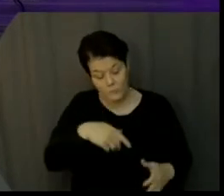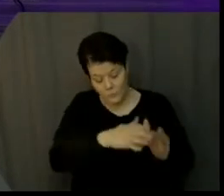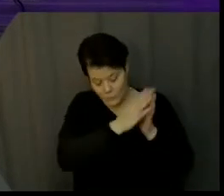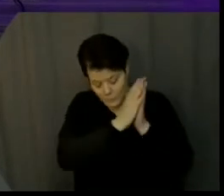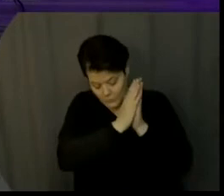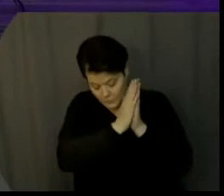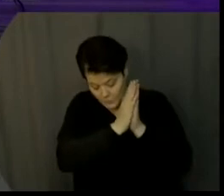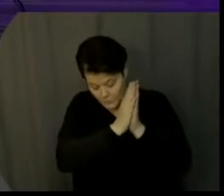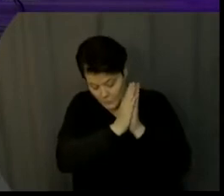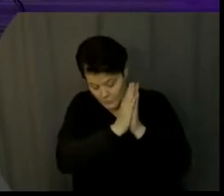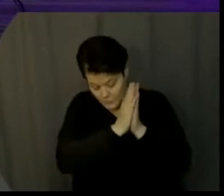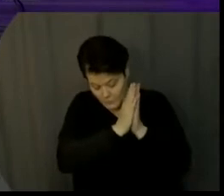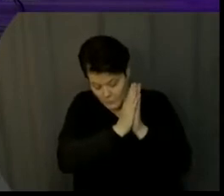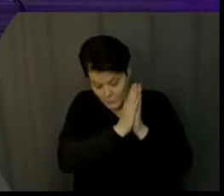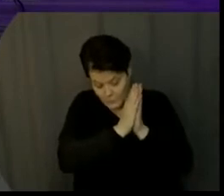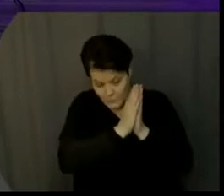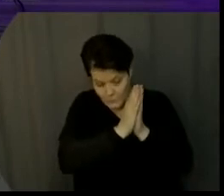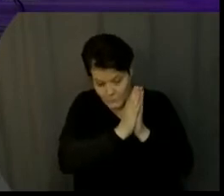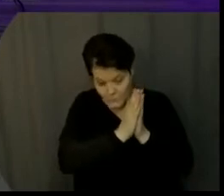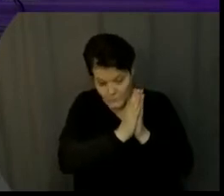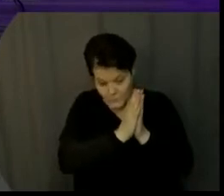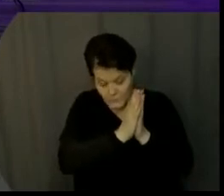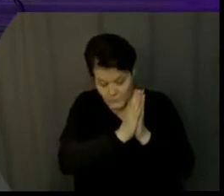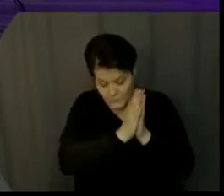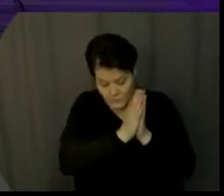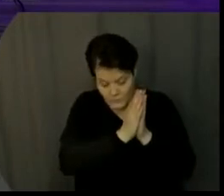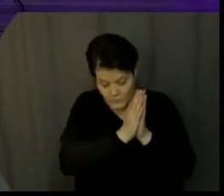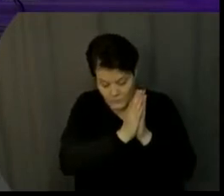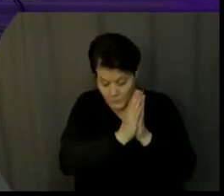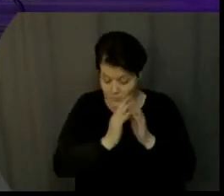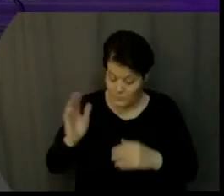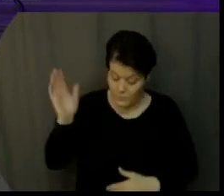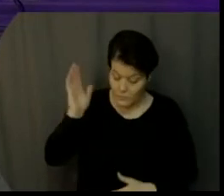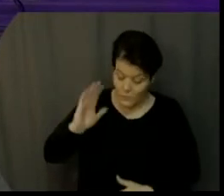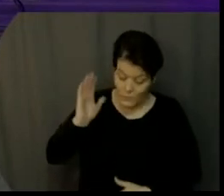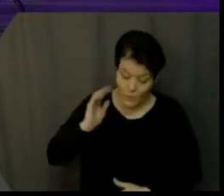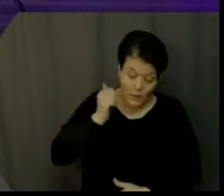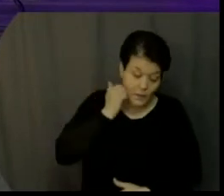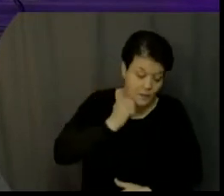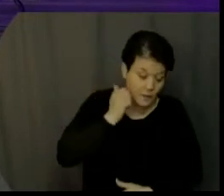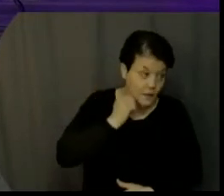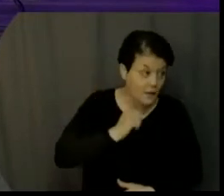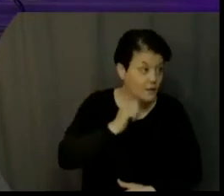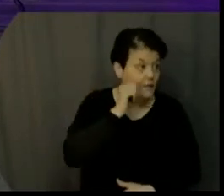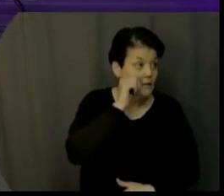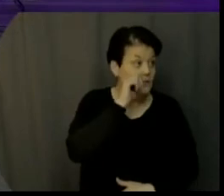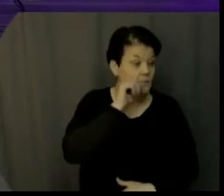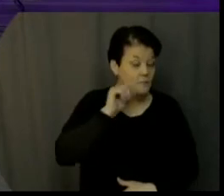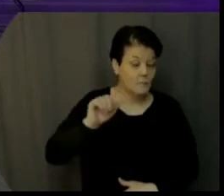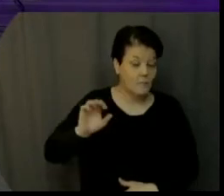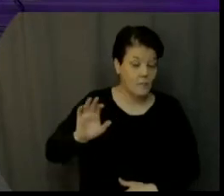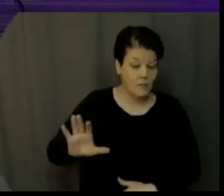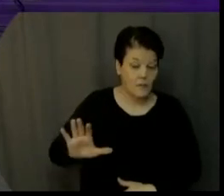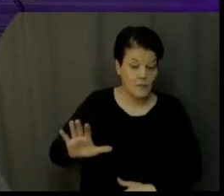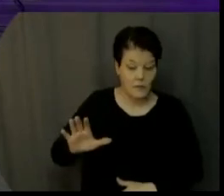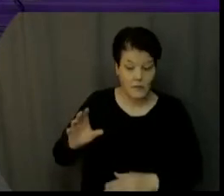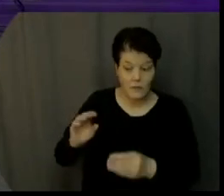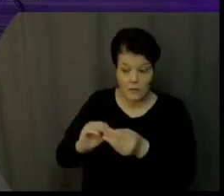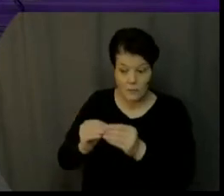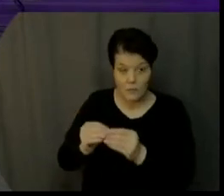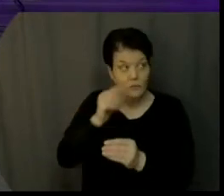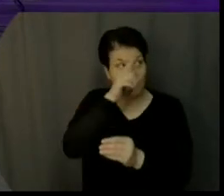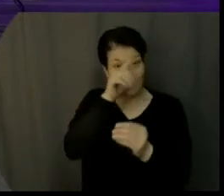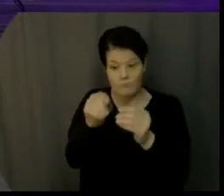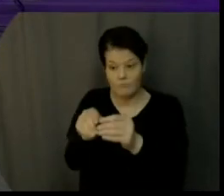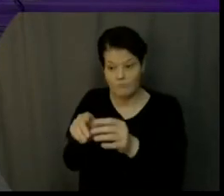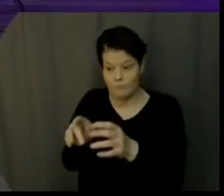You added to their number daily. Lord, this is not a marketing campaign. We're trying to get more people to